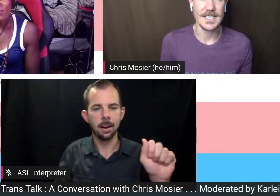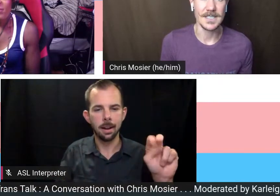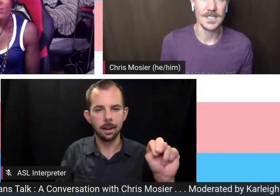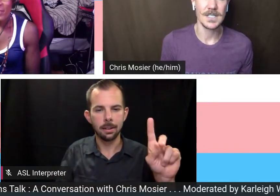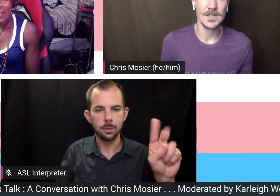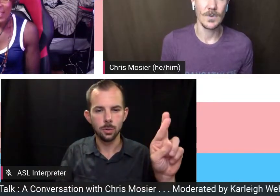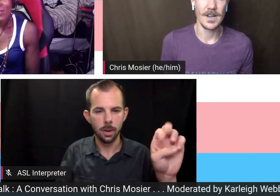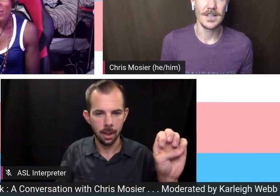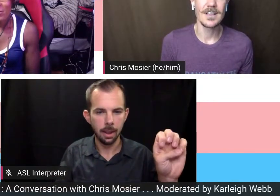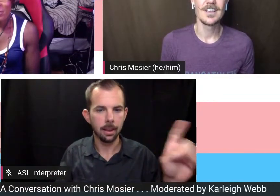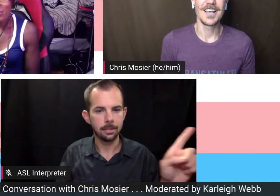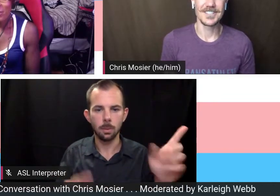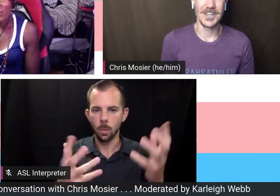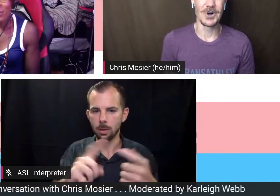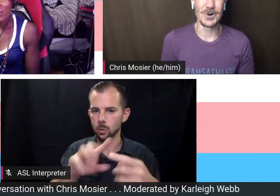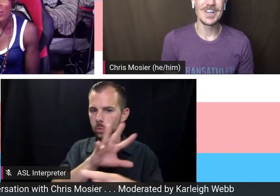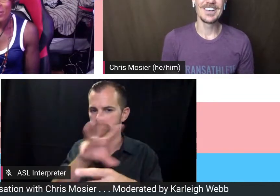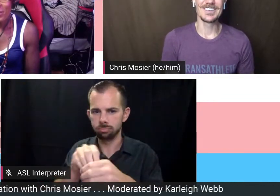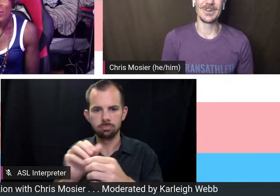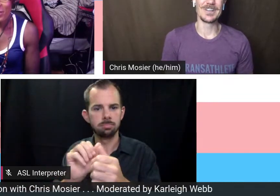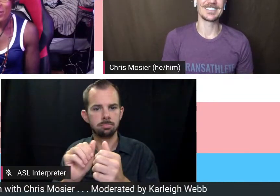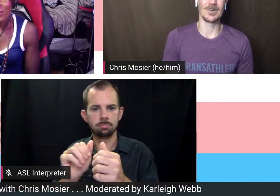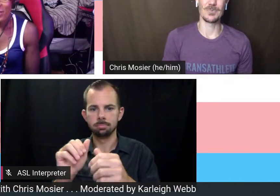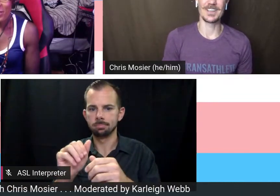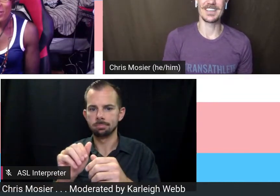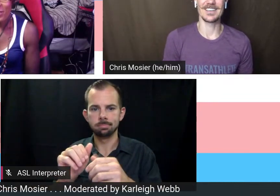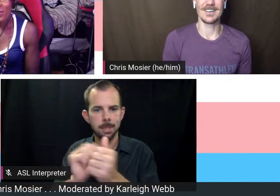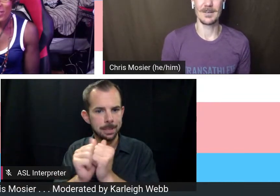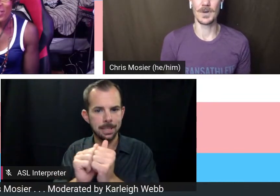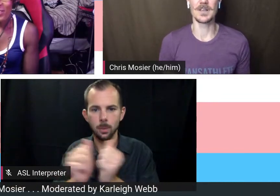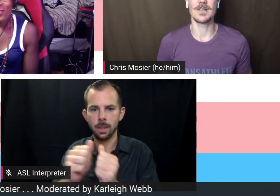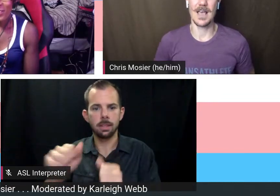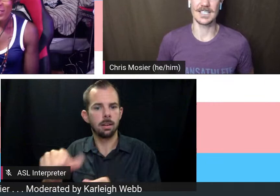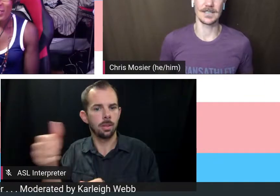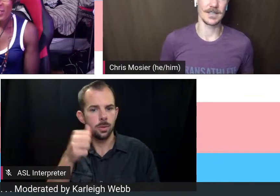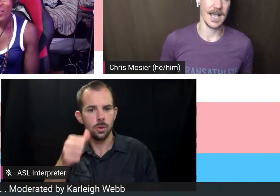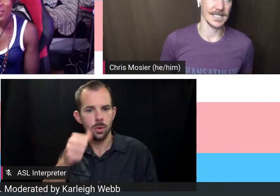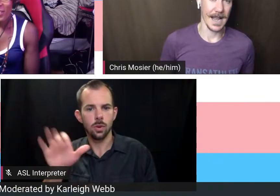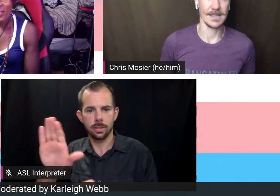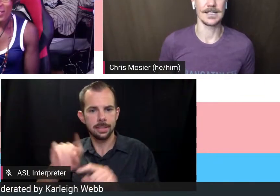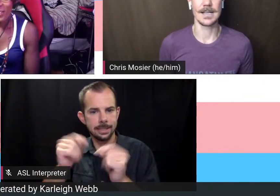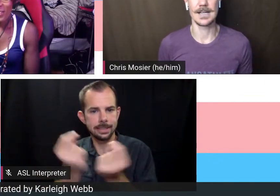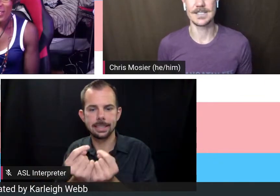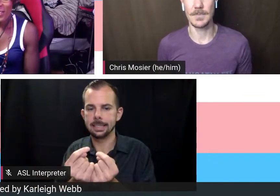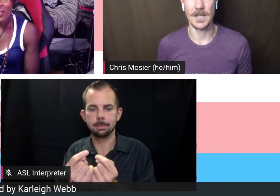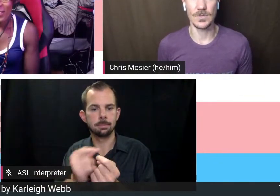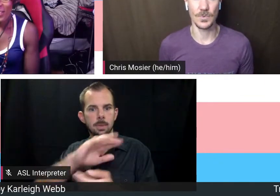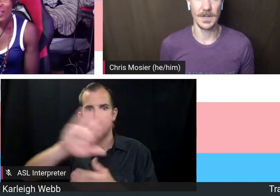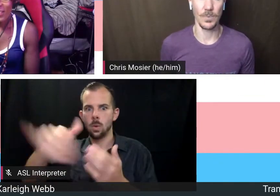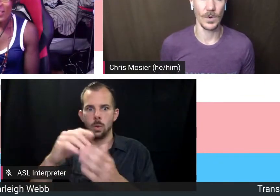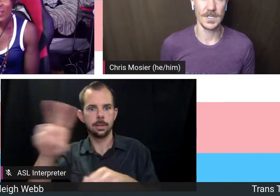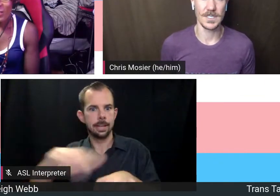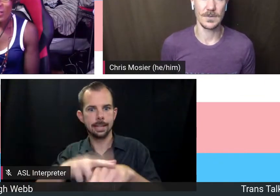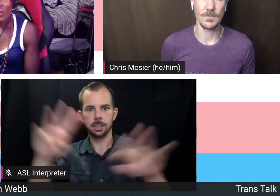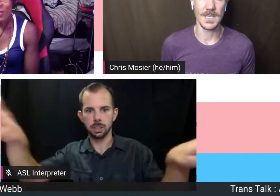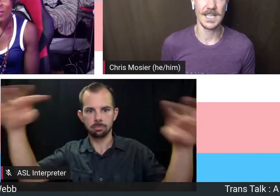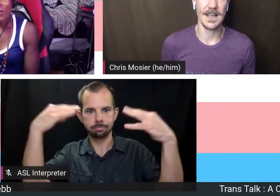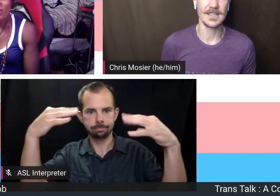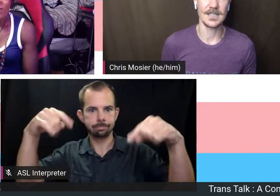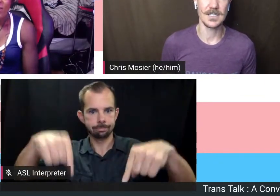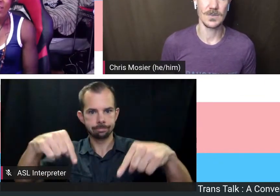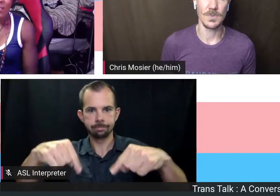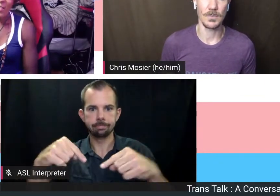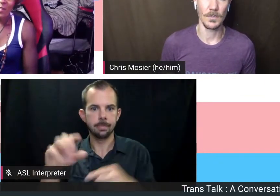national crisis, right? Yes. And so, it's heartbreaking. But as an athlete and as somebody who's really important to